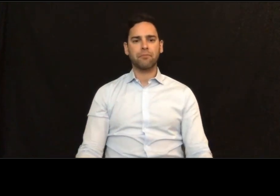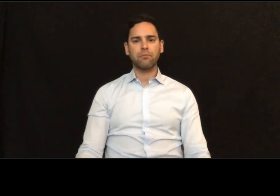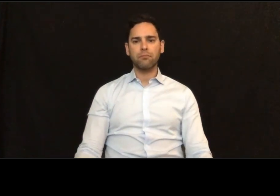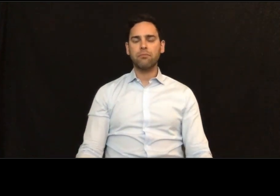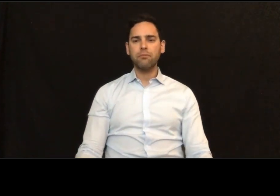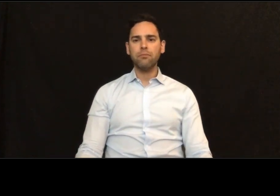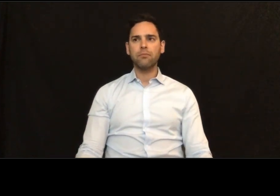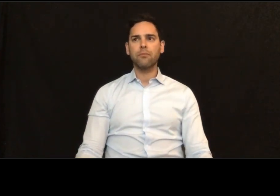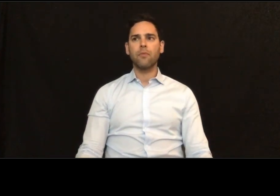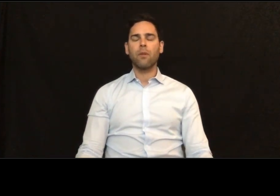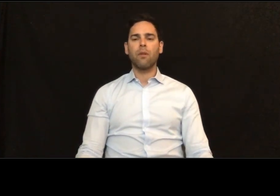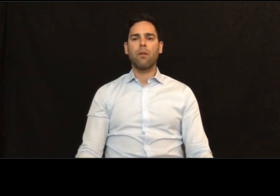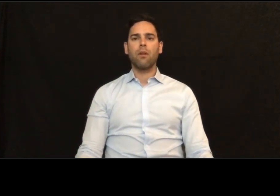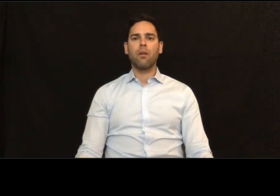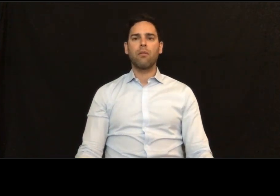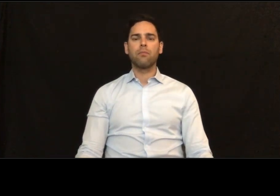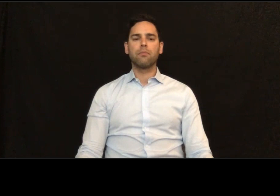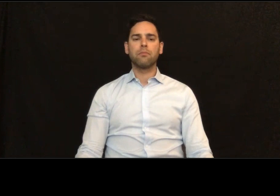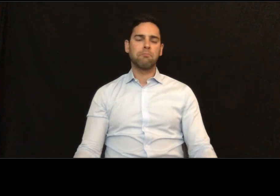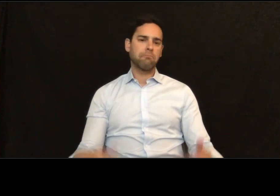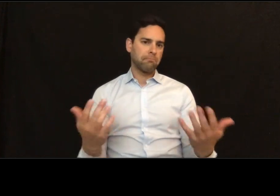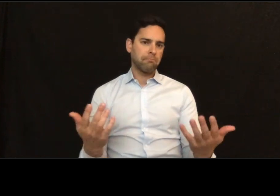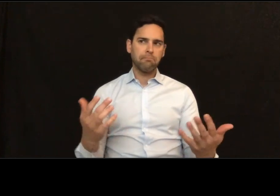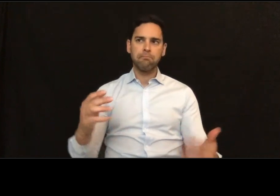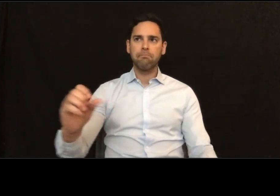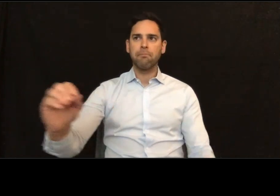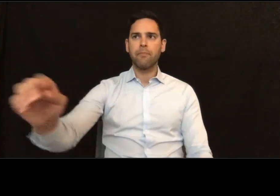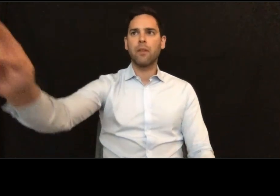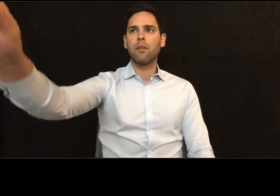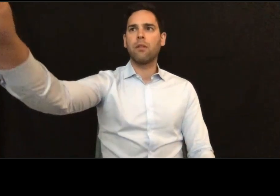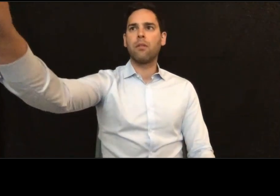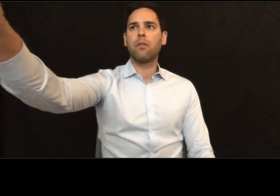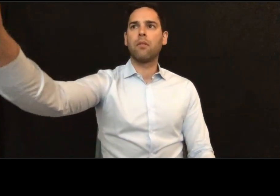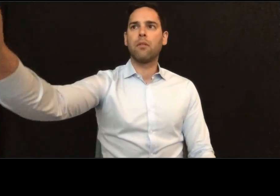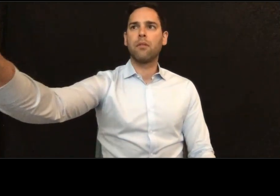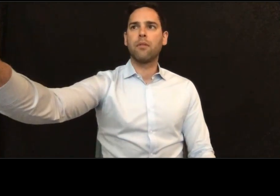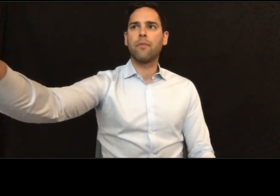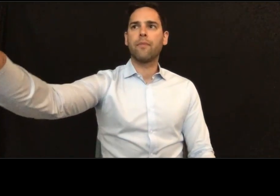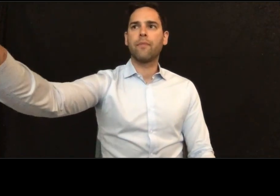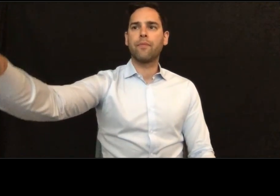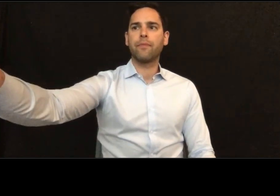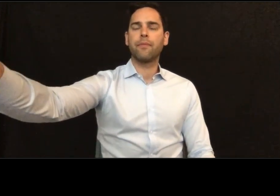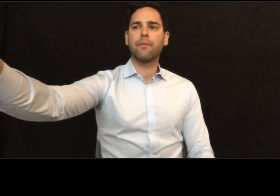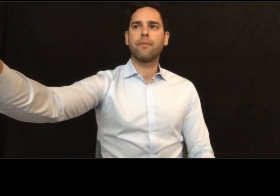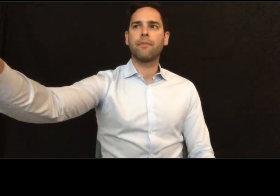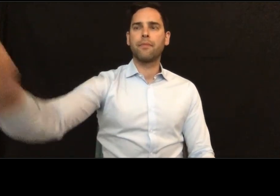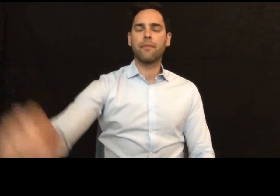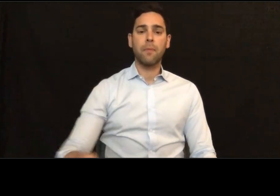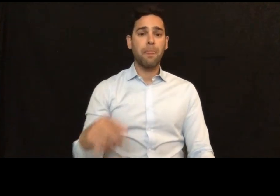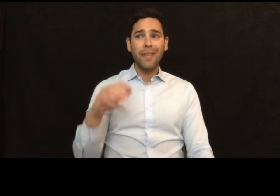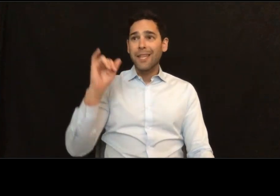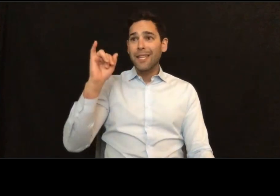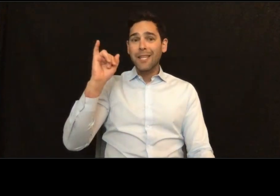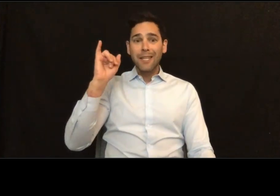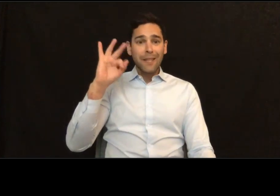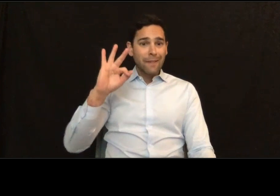think if like 75% of the people at the